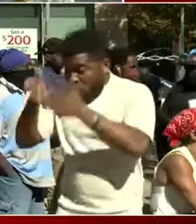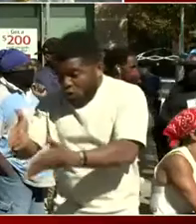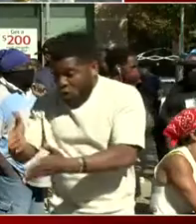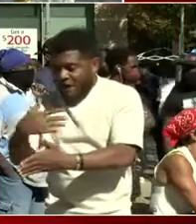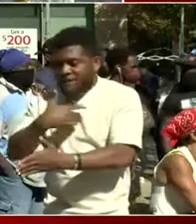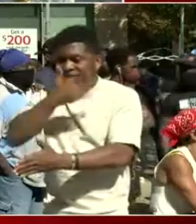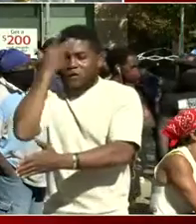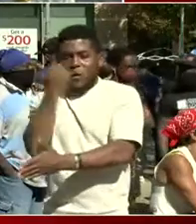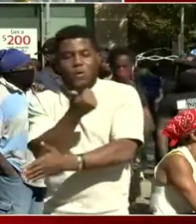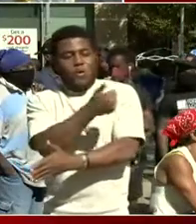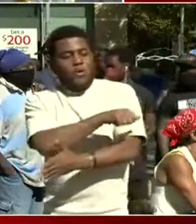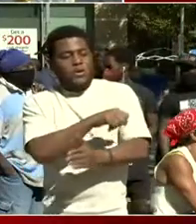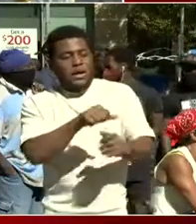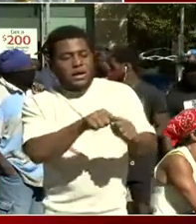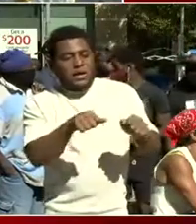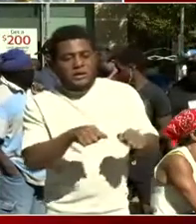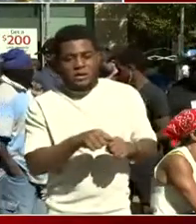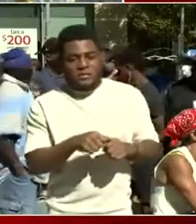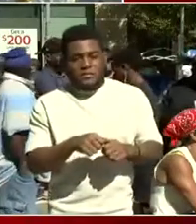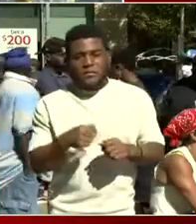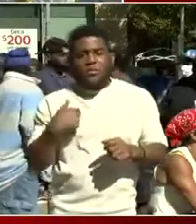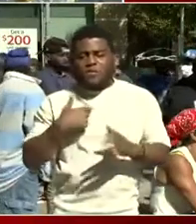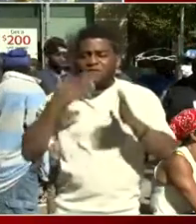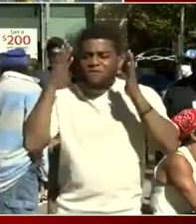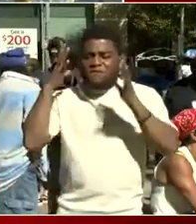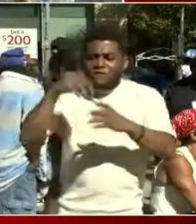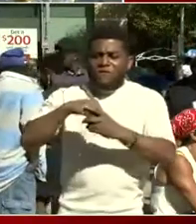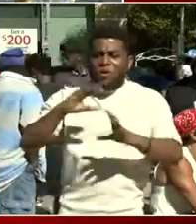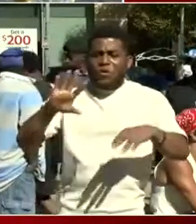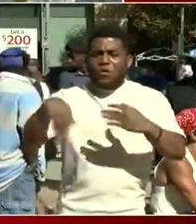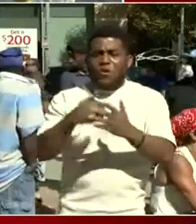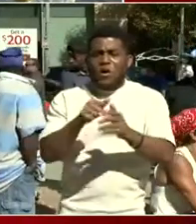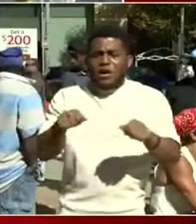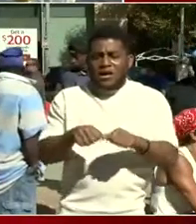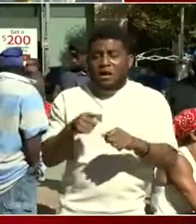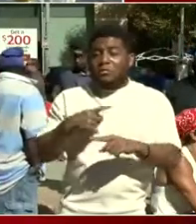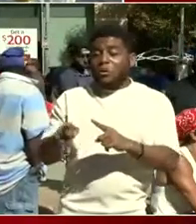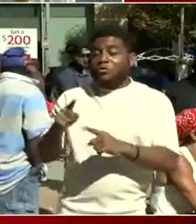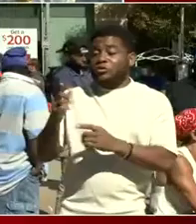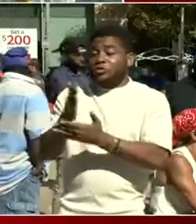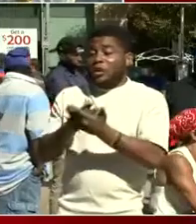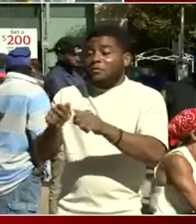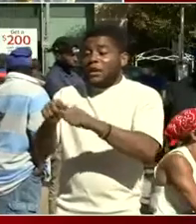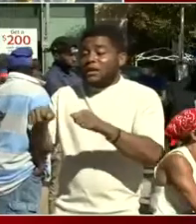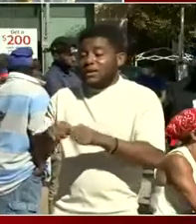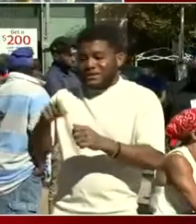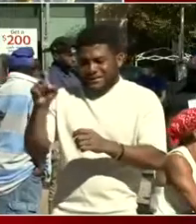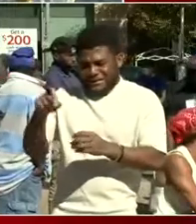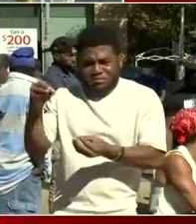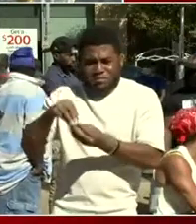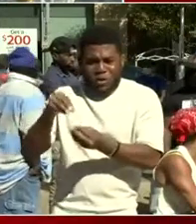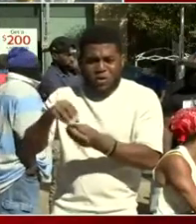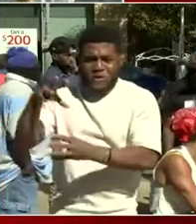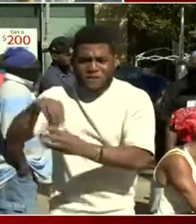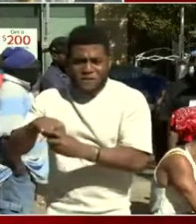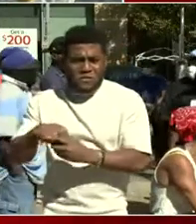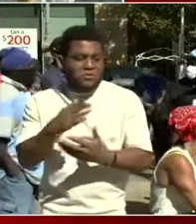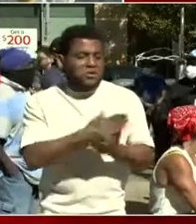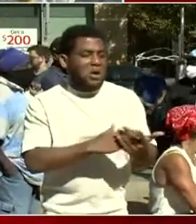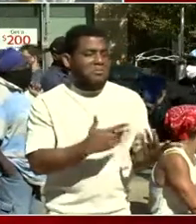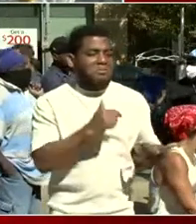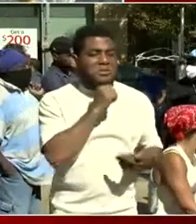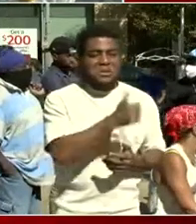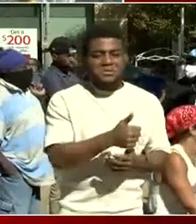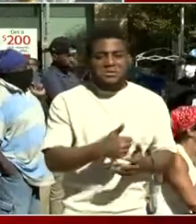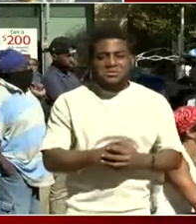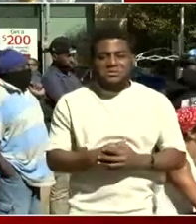district resources. It's just that there's a more intense focus there. There's overlap, as the mayor mentioned, with, building blocks or the